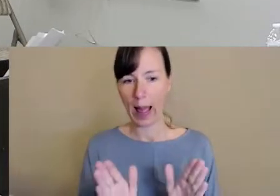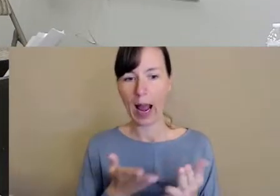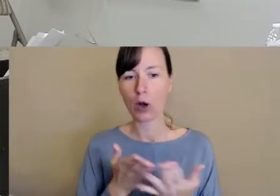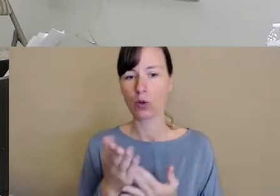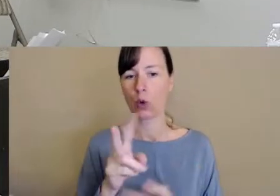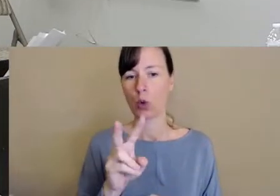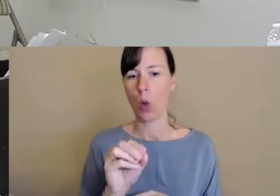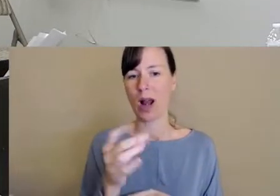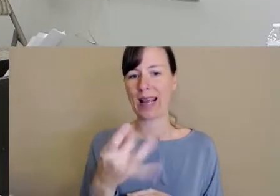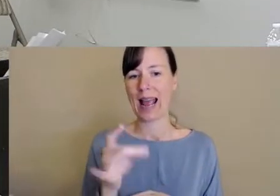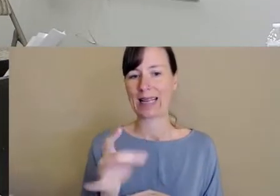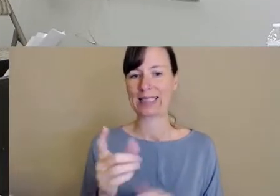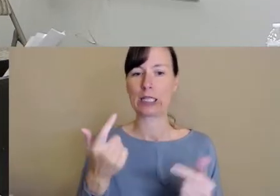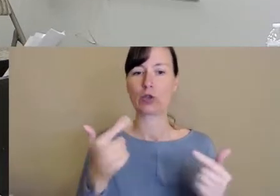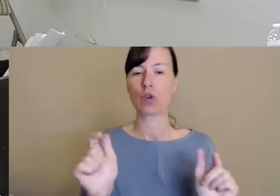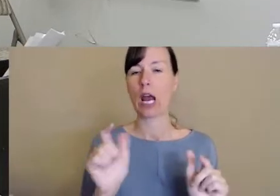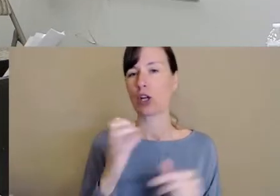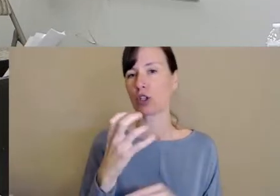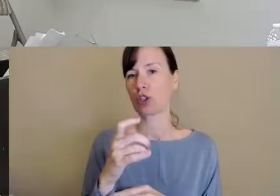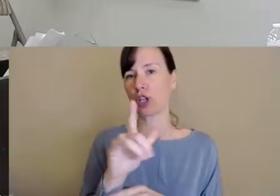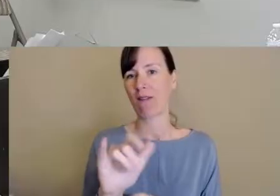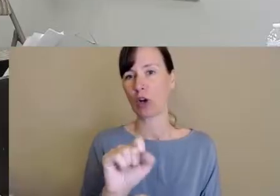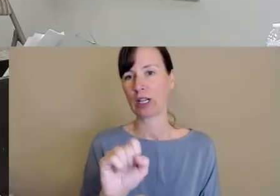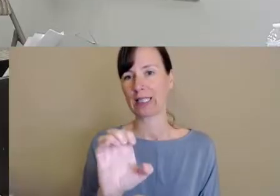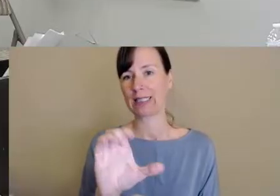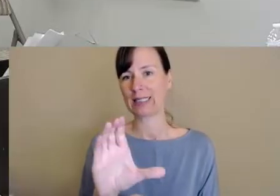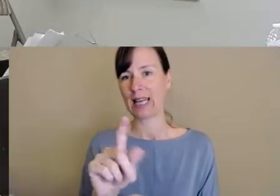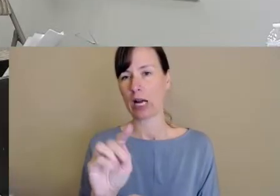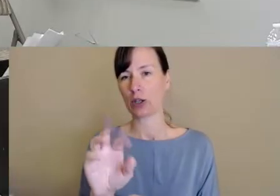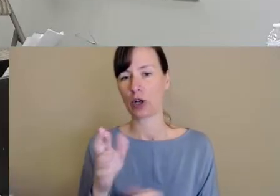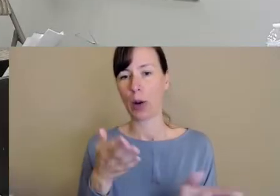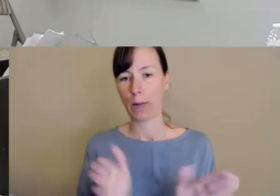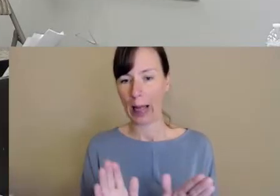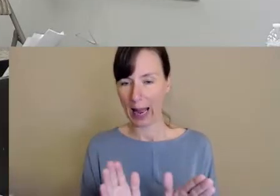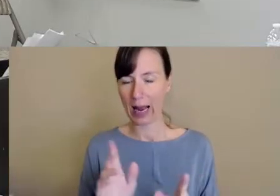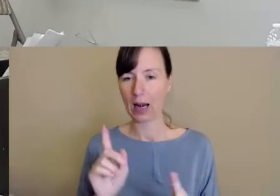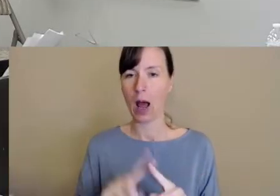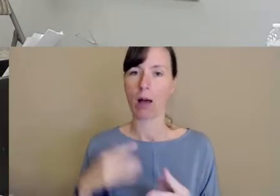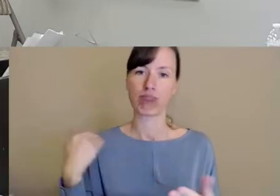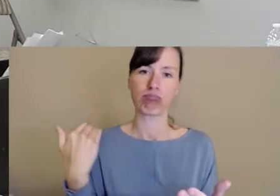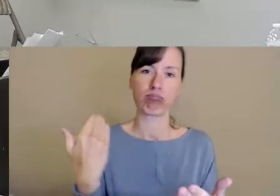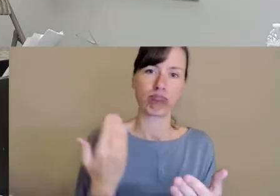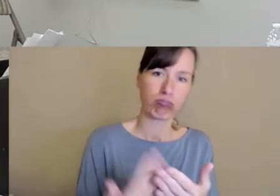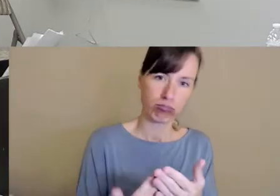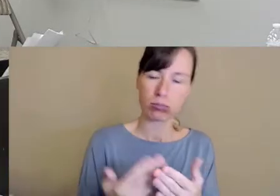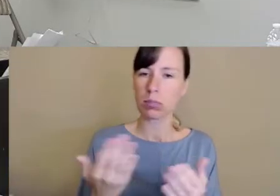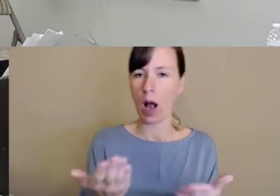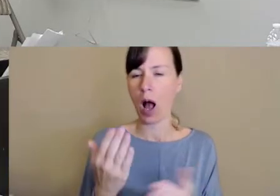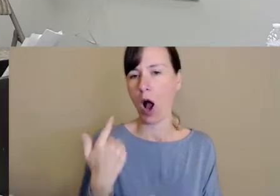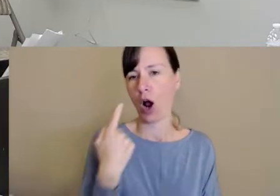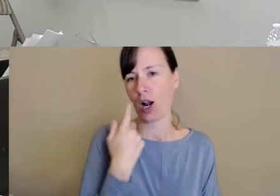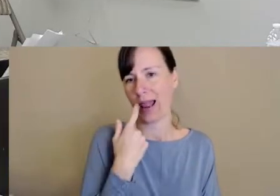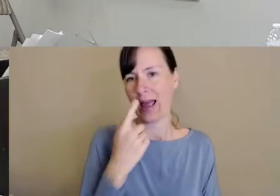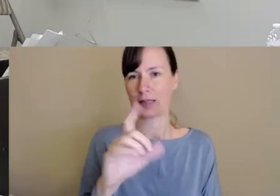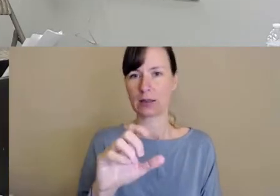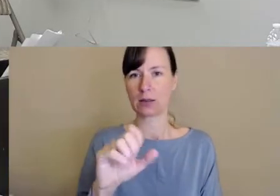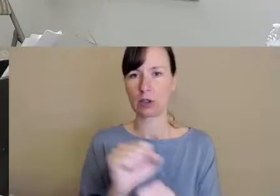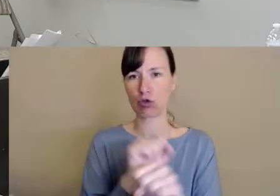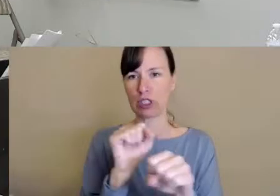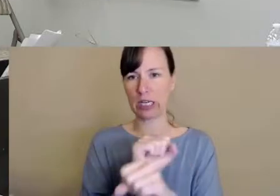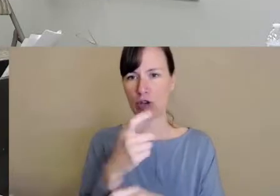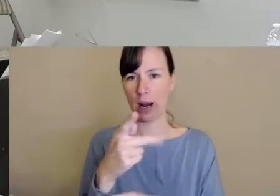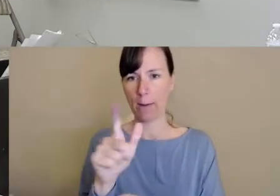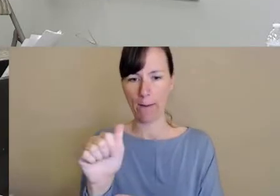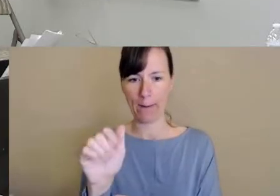Sector Plan, up until our latest strategic plan, all set identifying and acquiring